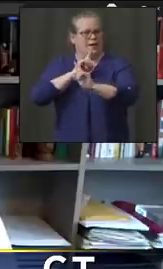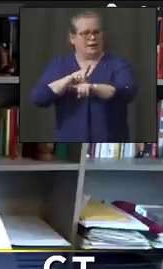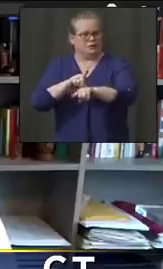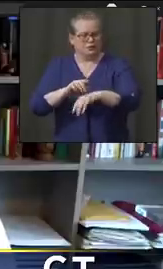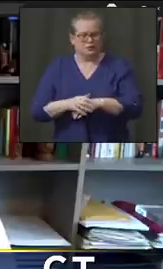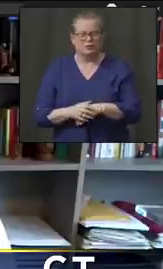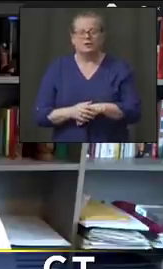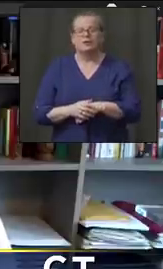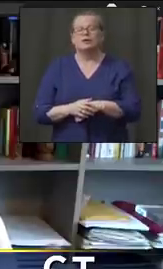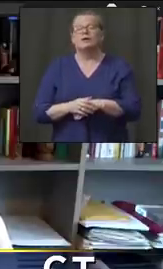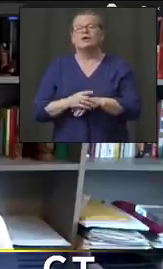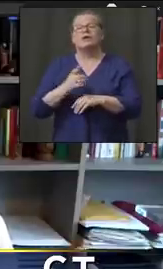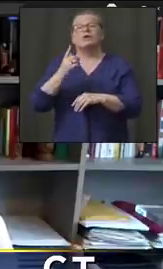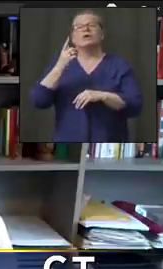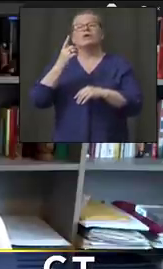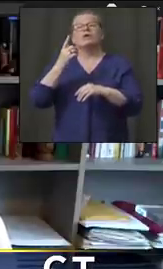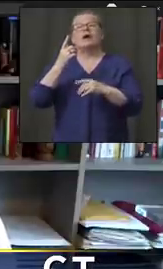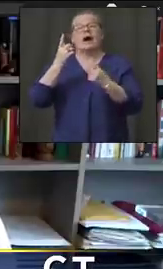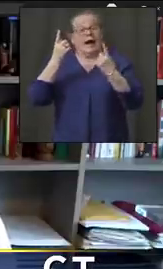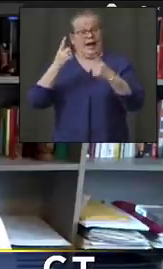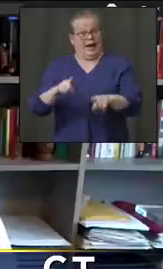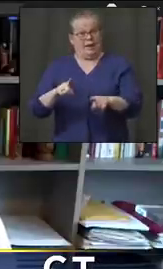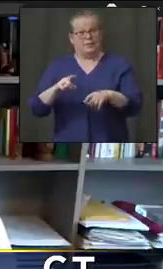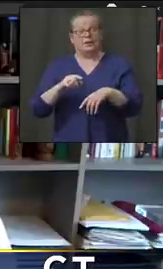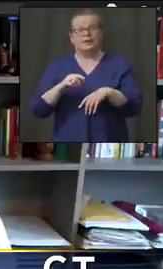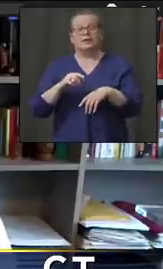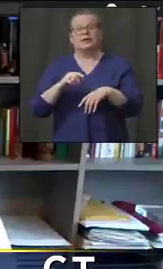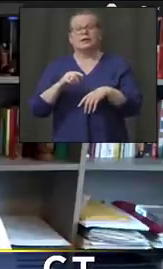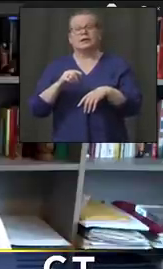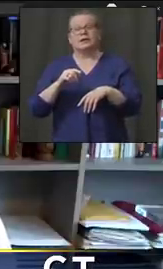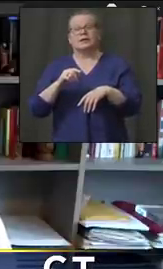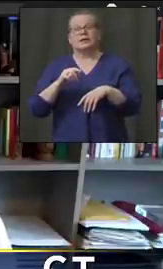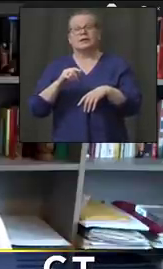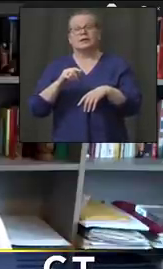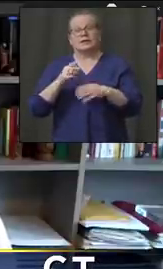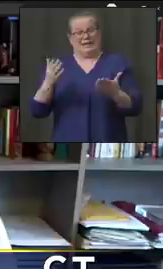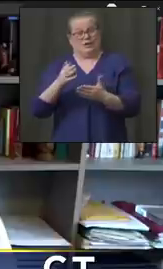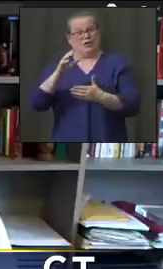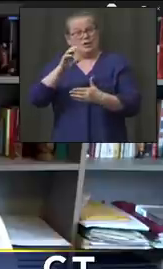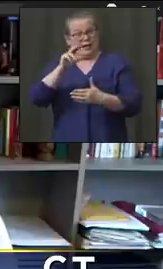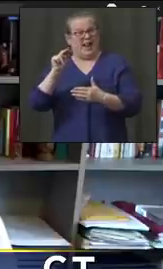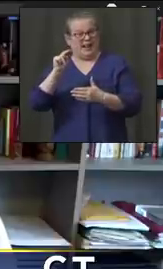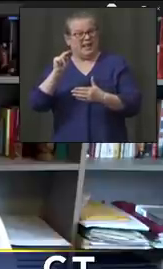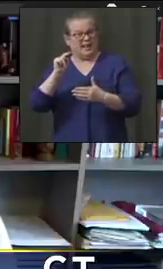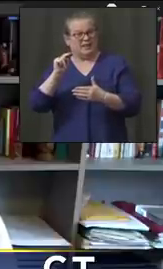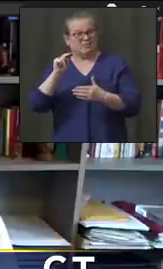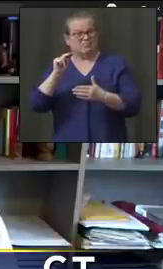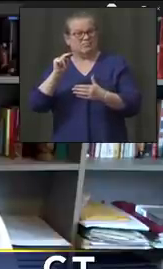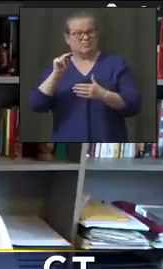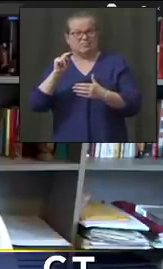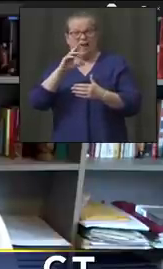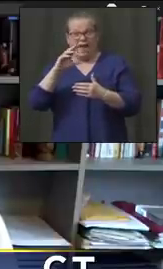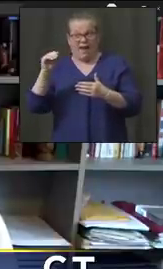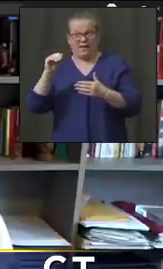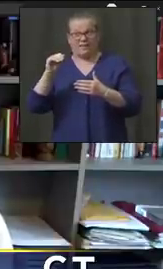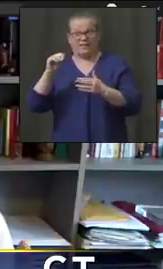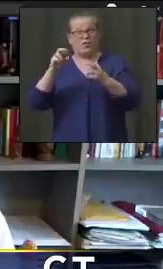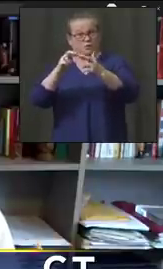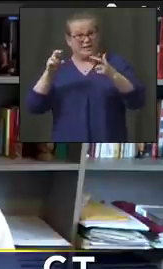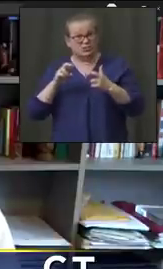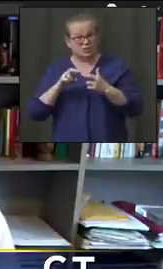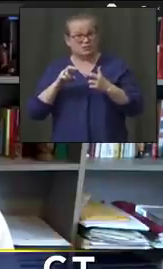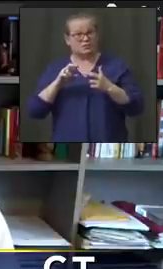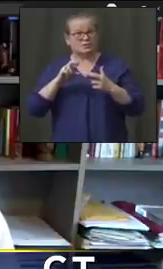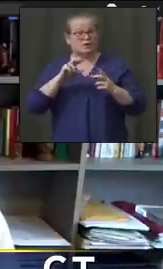major issues is that we live in a highly interconnected city, state, and region, and that when there's